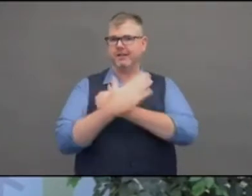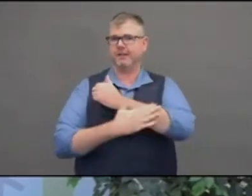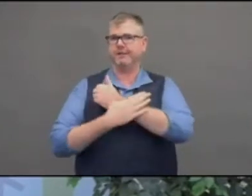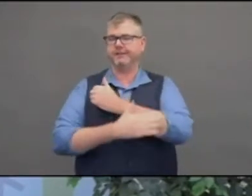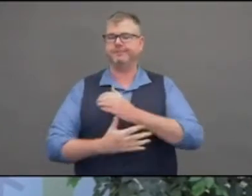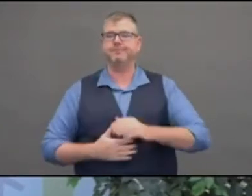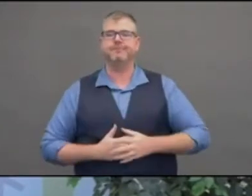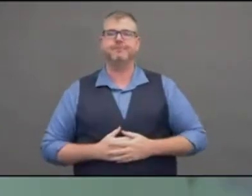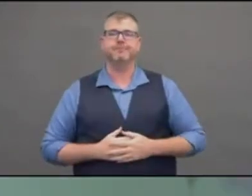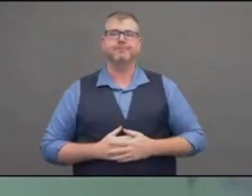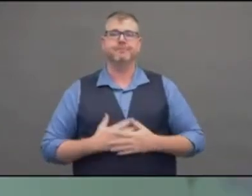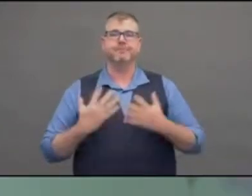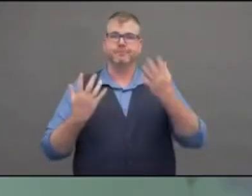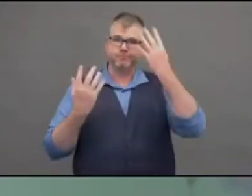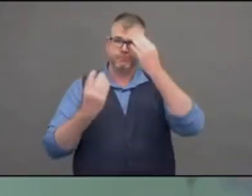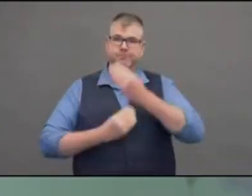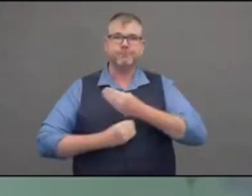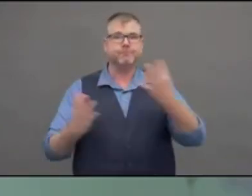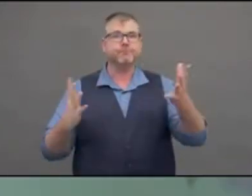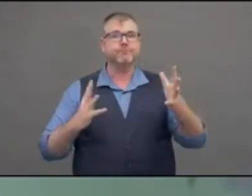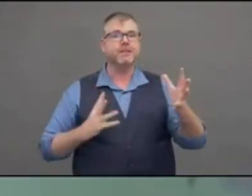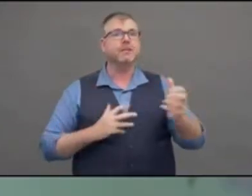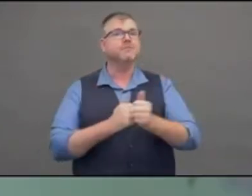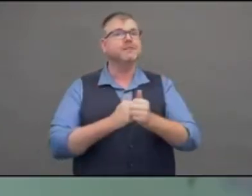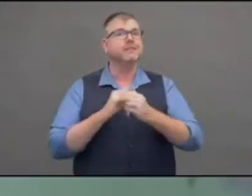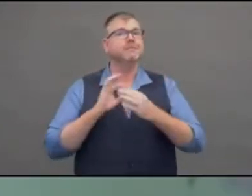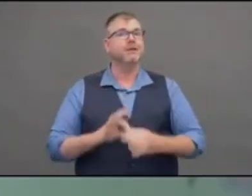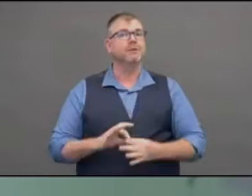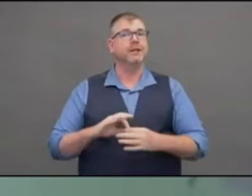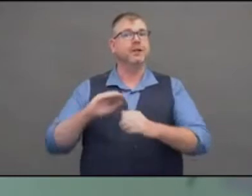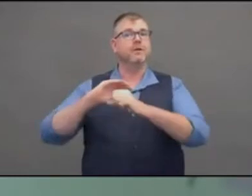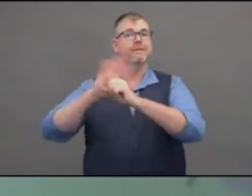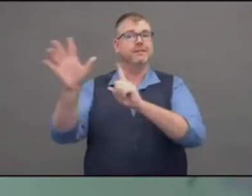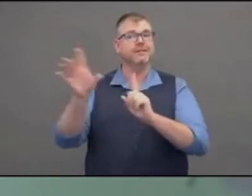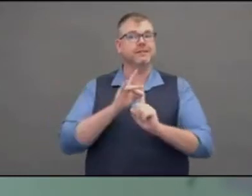update on the cases, and you can see them on your screen right now.